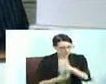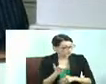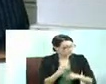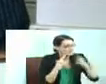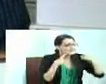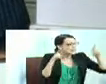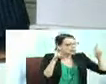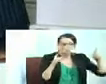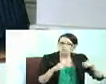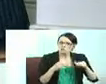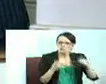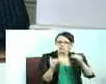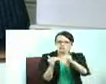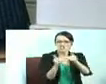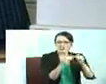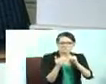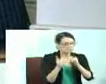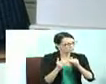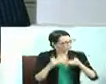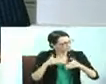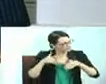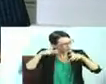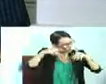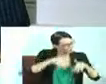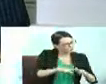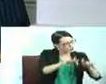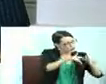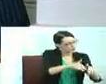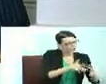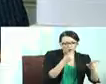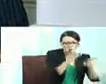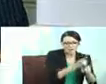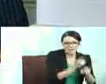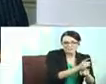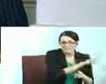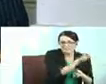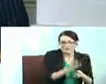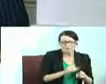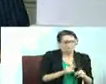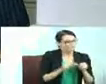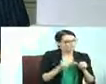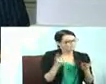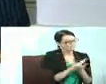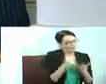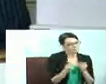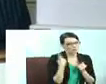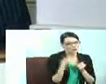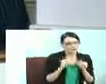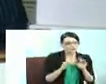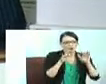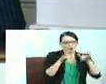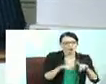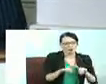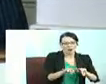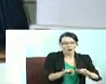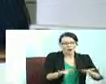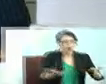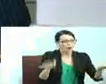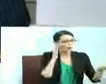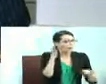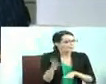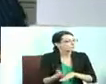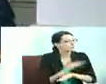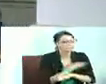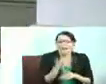river, and righteousness like a never-failing stream. Amen. Amen. Please be